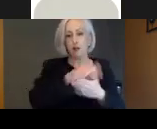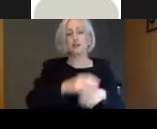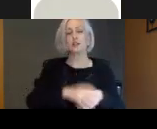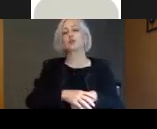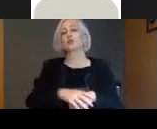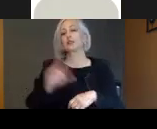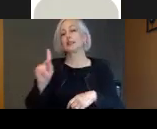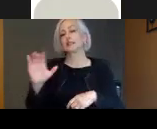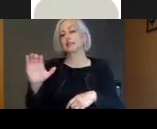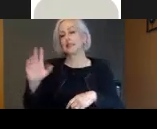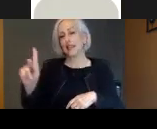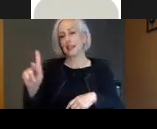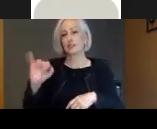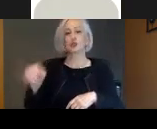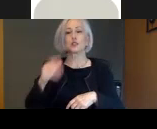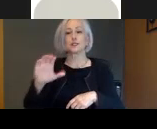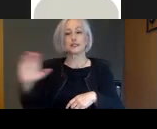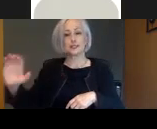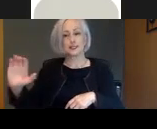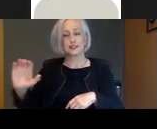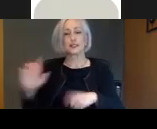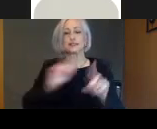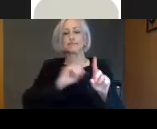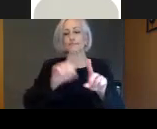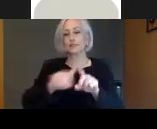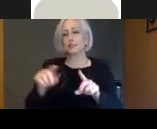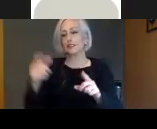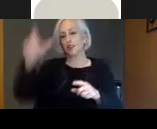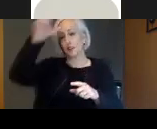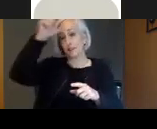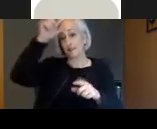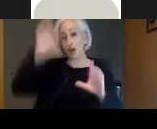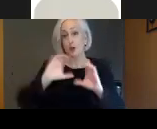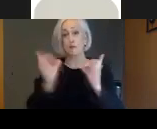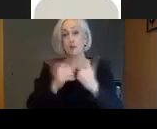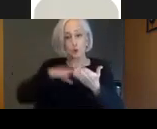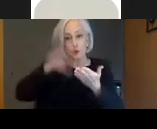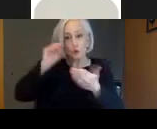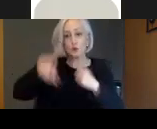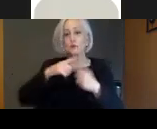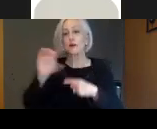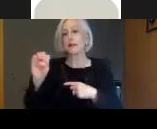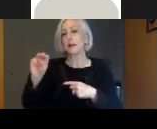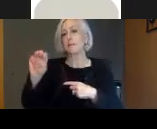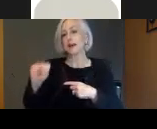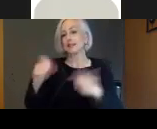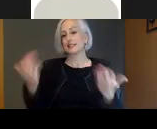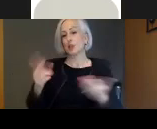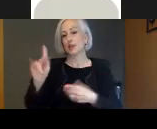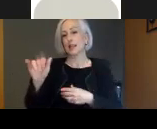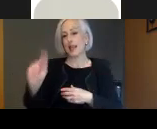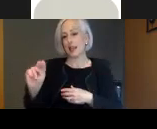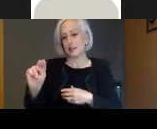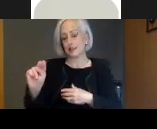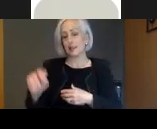Kansas City, Kansas, Johnson County, different fire departments to learn about EMS in Kansas, and also met